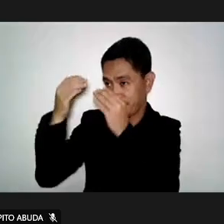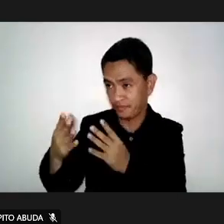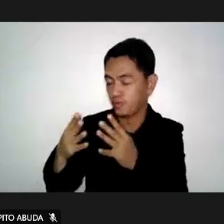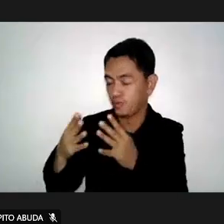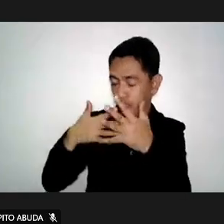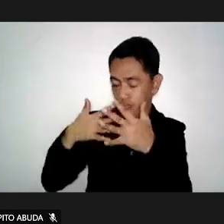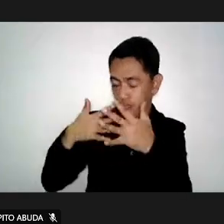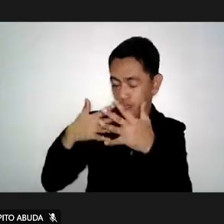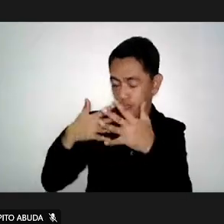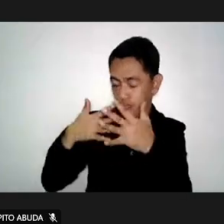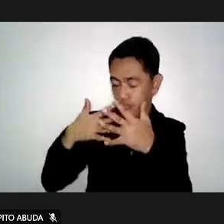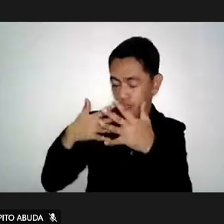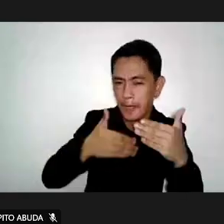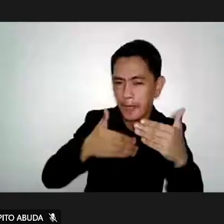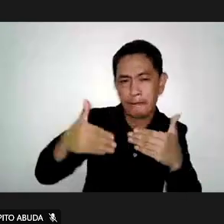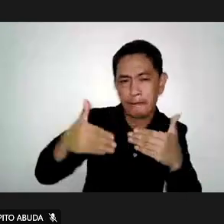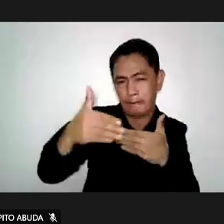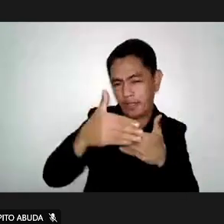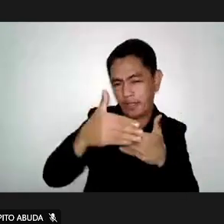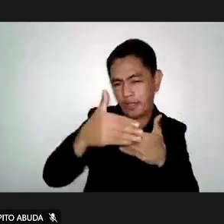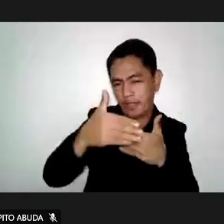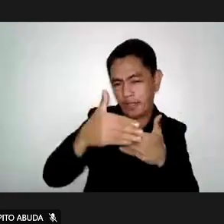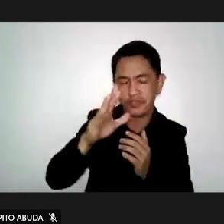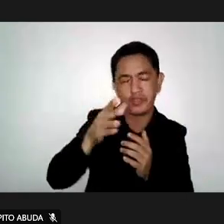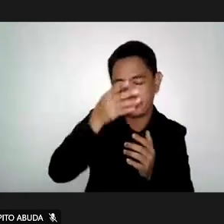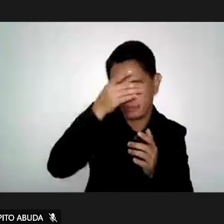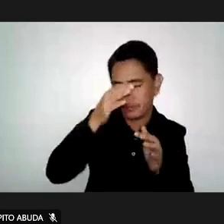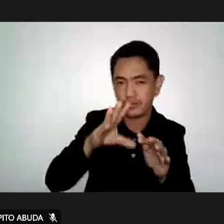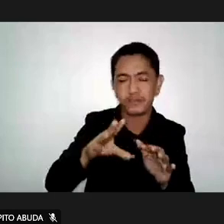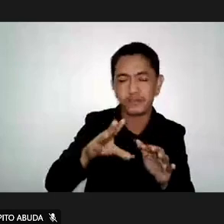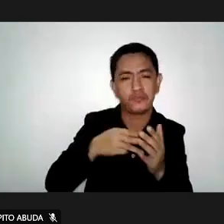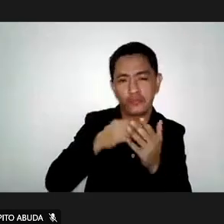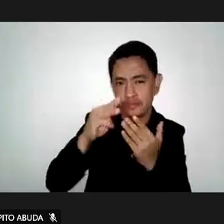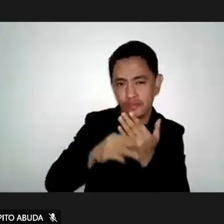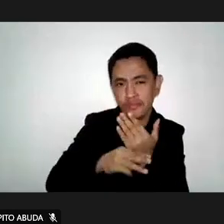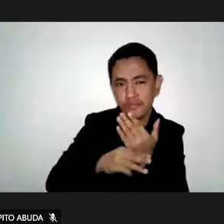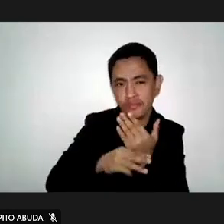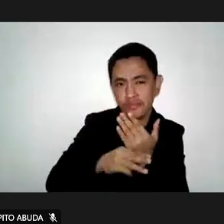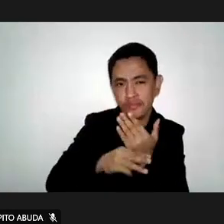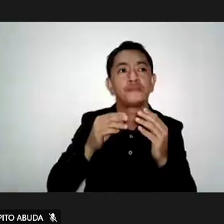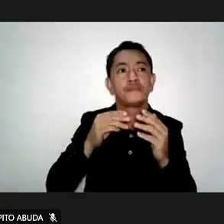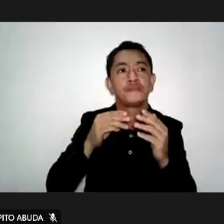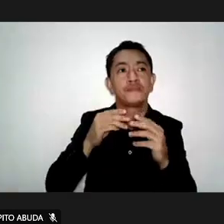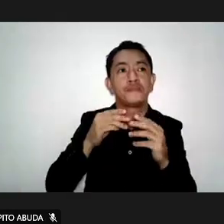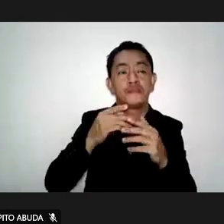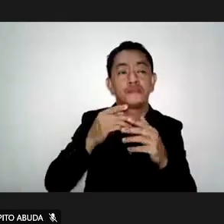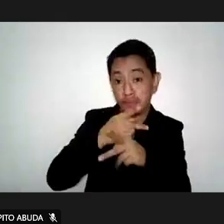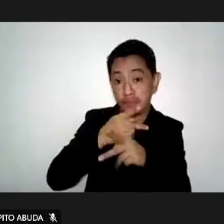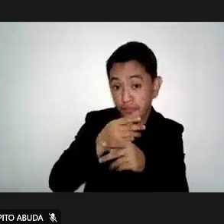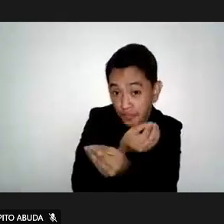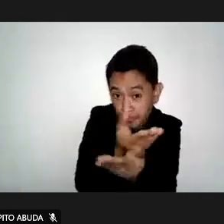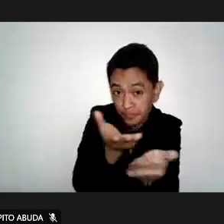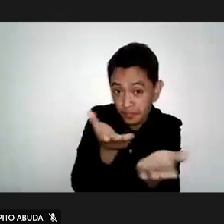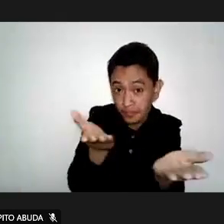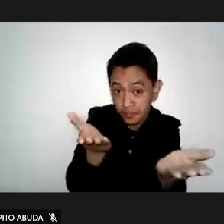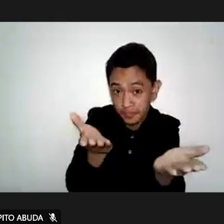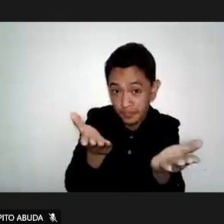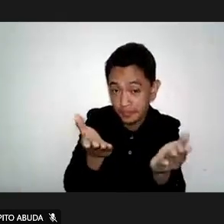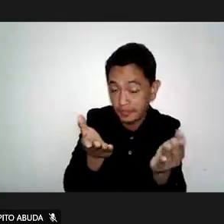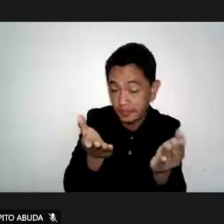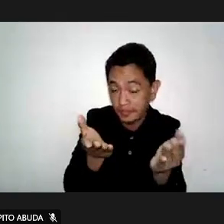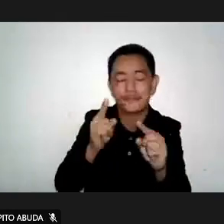important, the truth is it can never replace a teacher. So no matter how advanced or smart a computer program